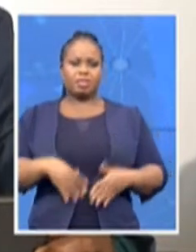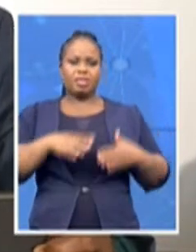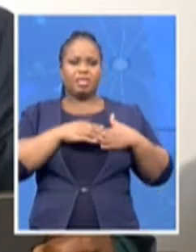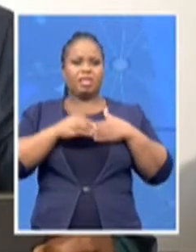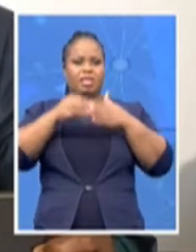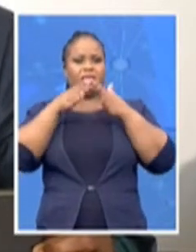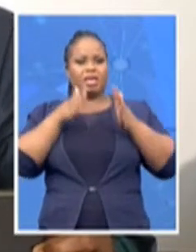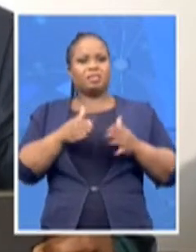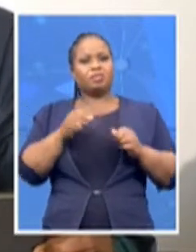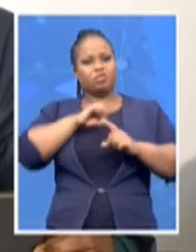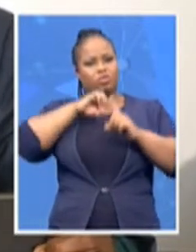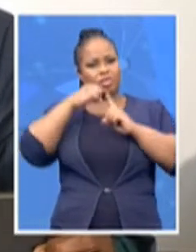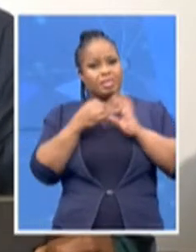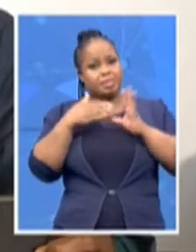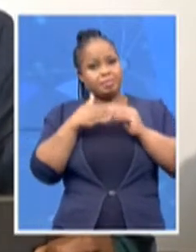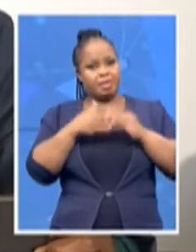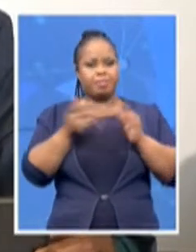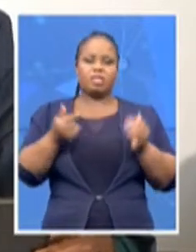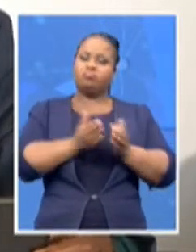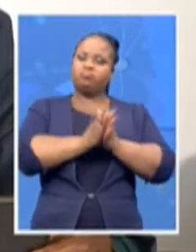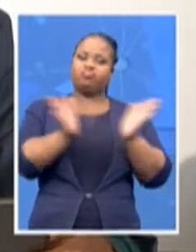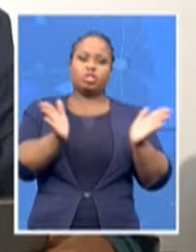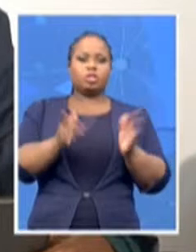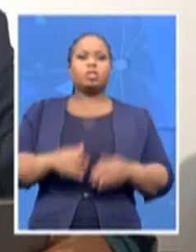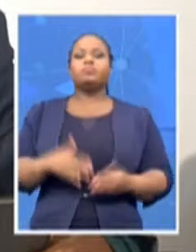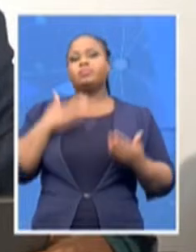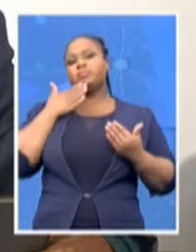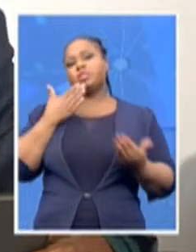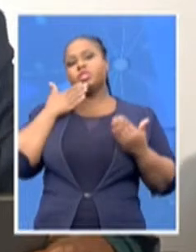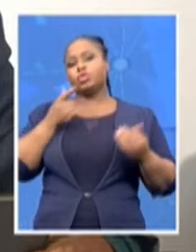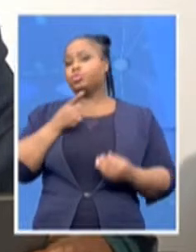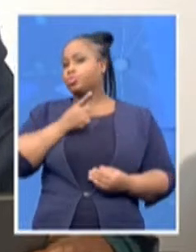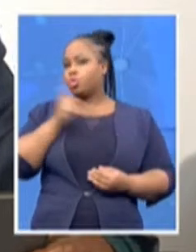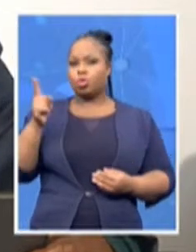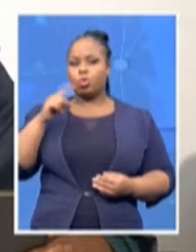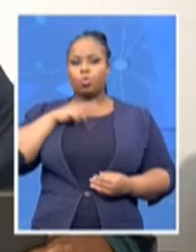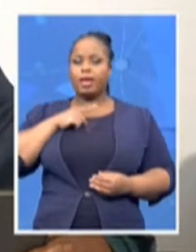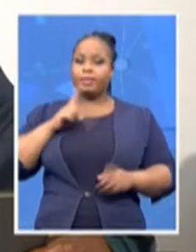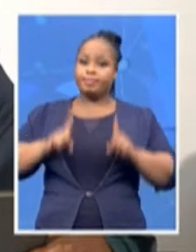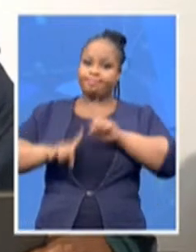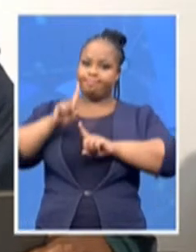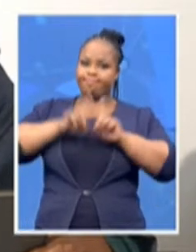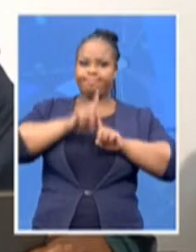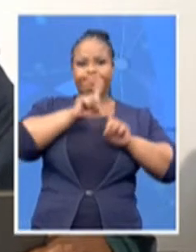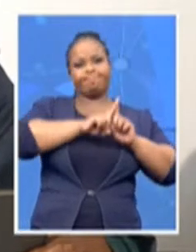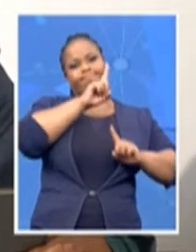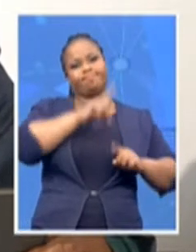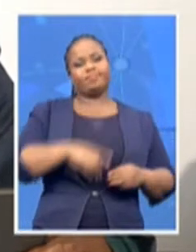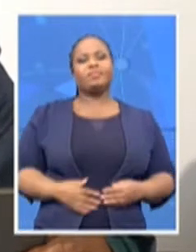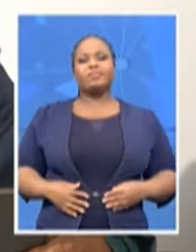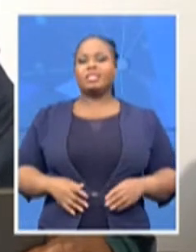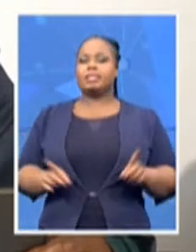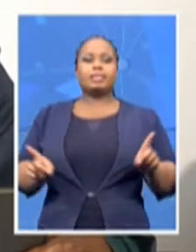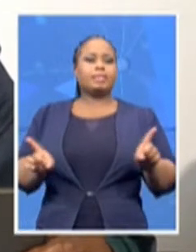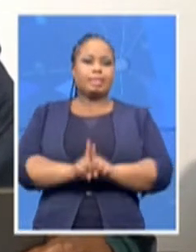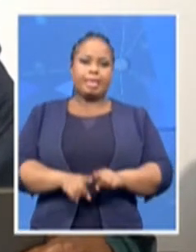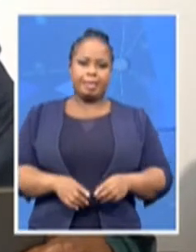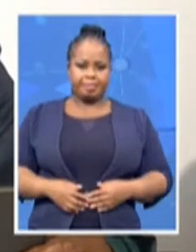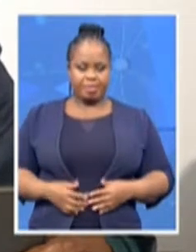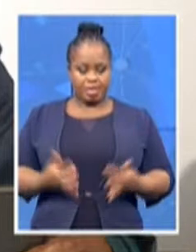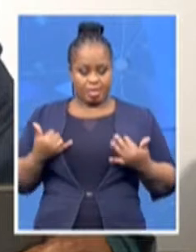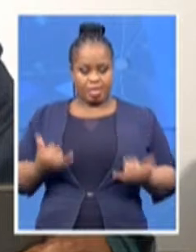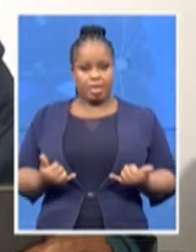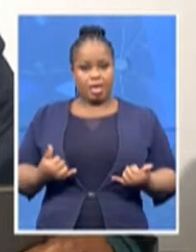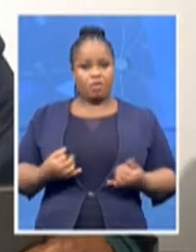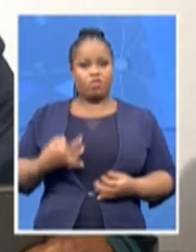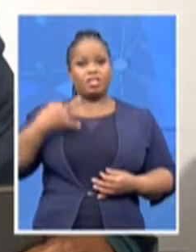generally, for the progress which we are making. Because I will indicate, even in this third wave, which has